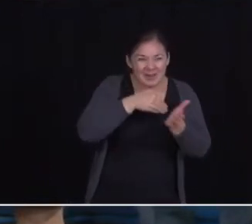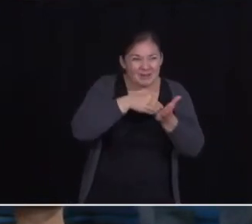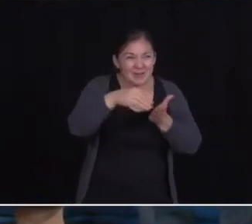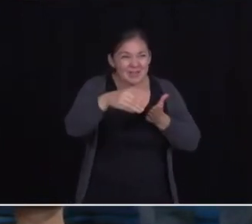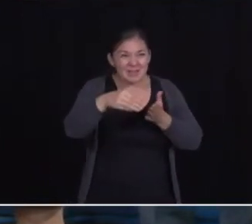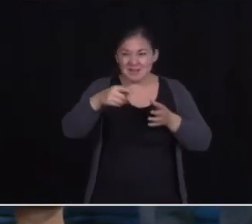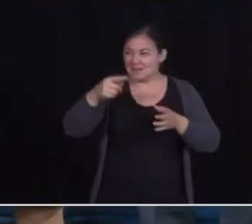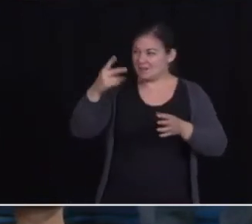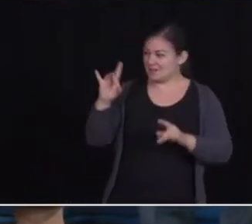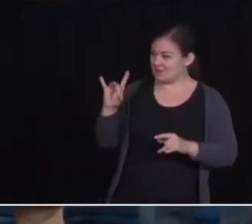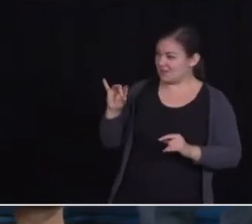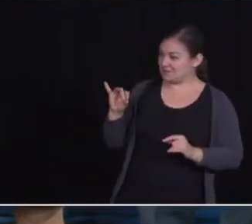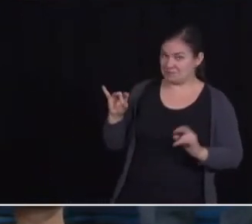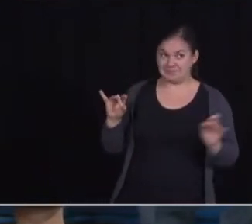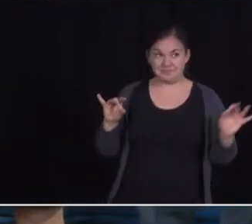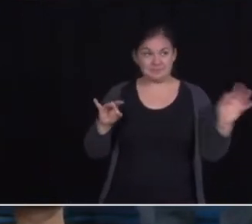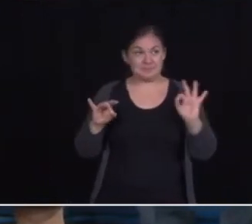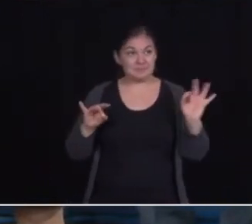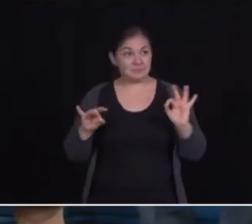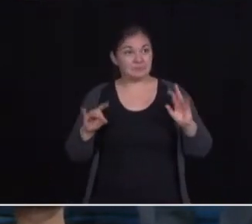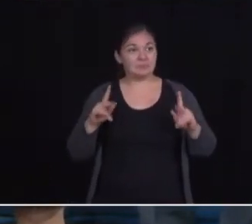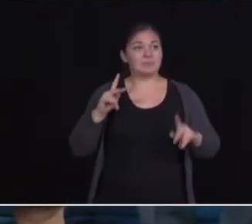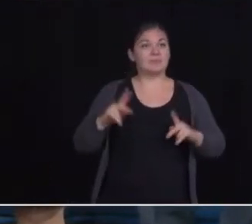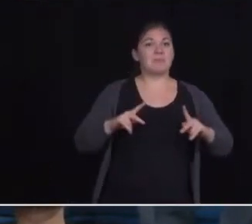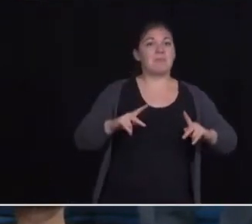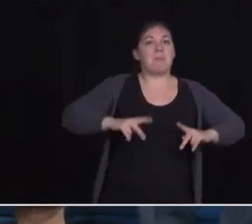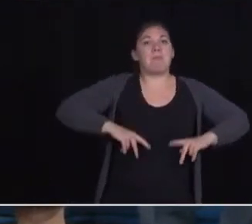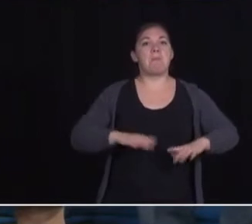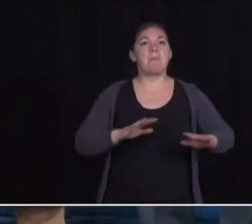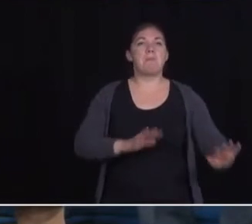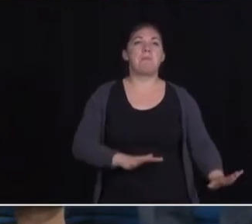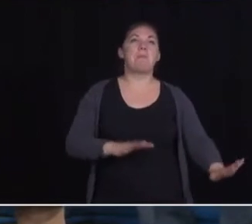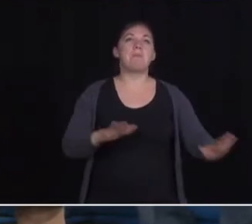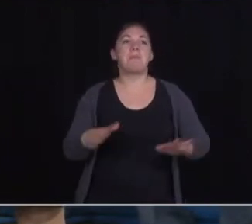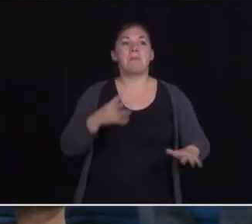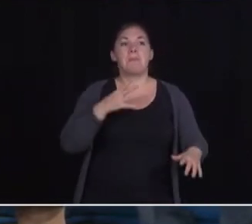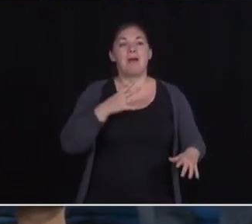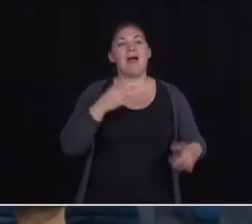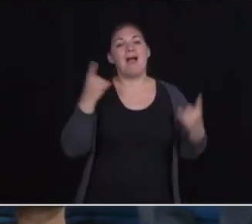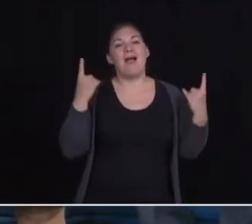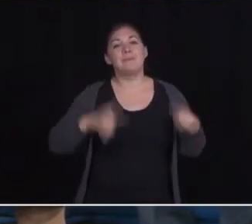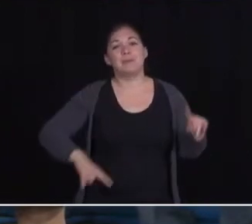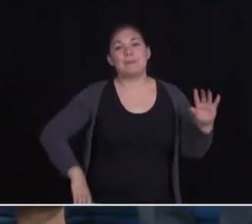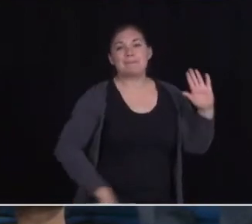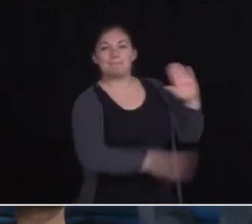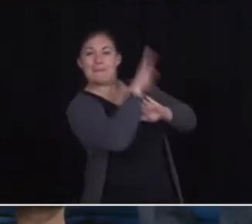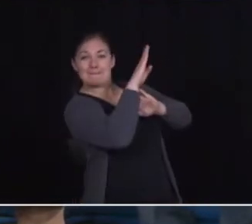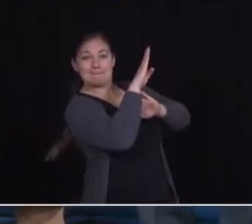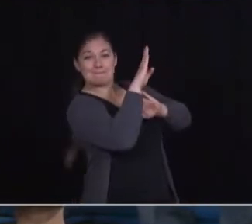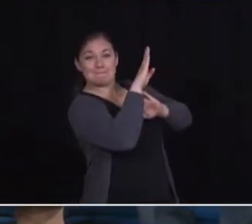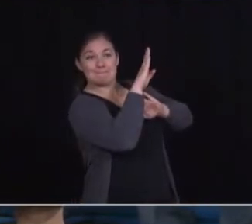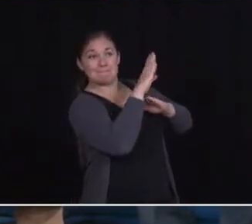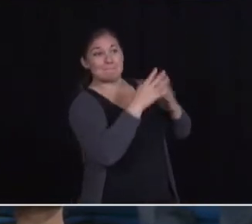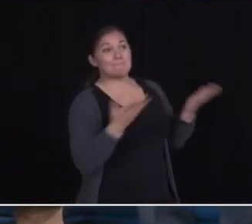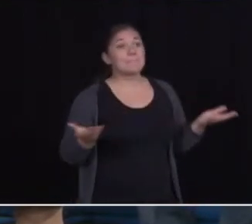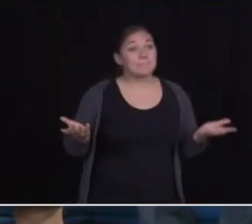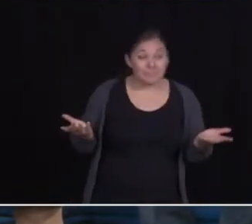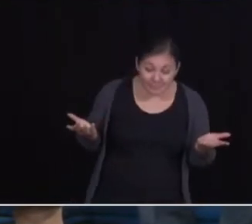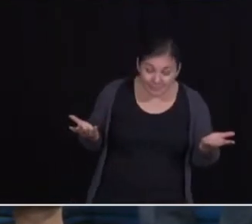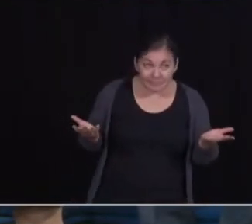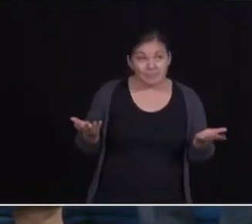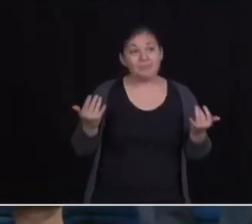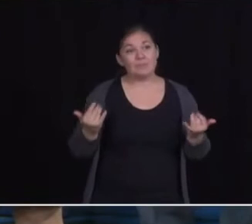It came back to bite us as we all went out there. And now we have to tighten it up until we don't have to